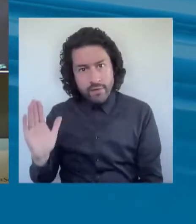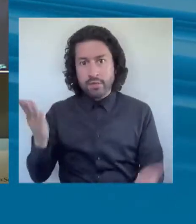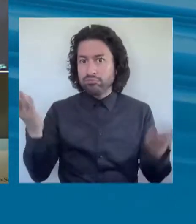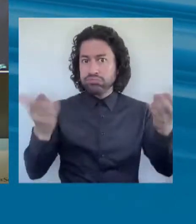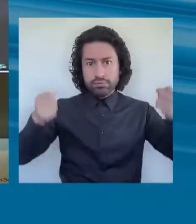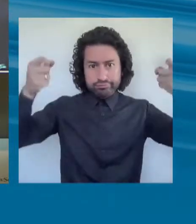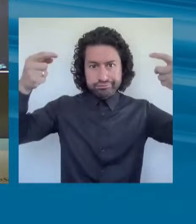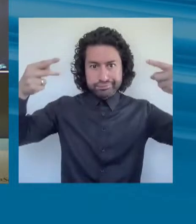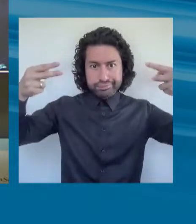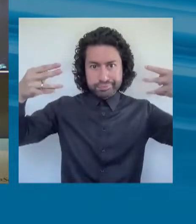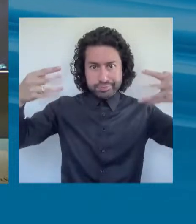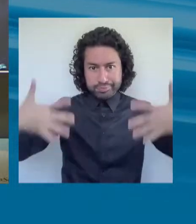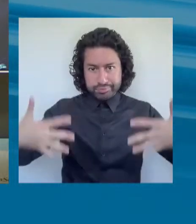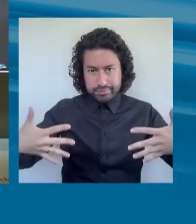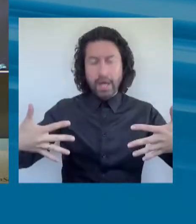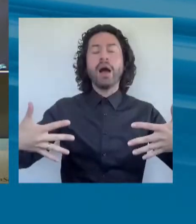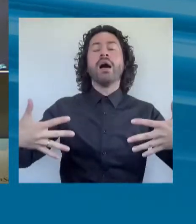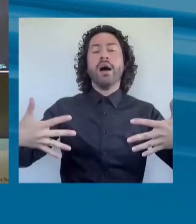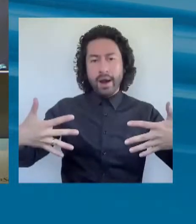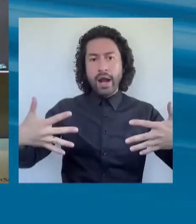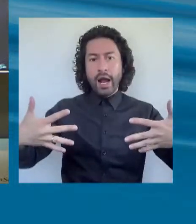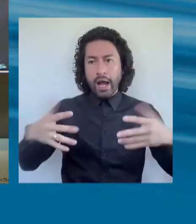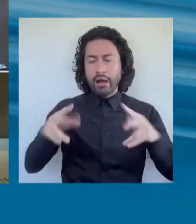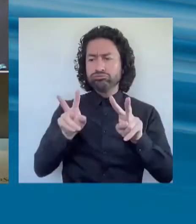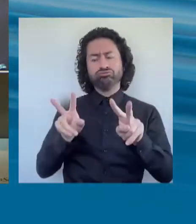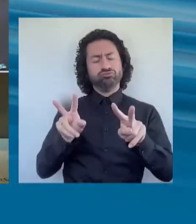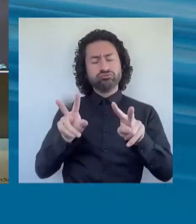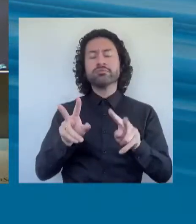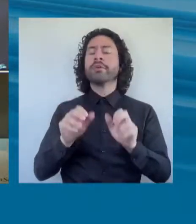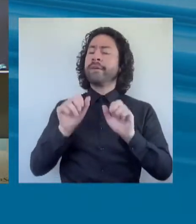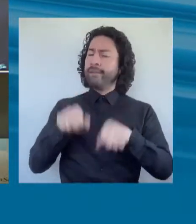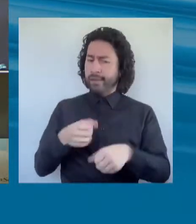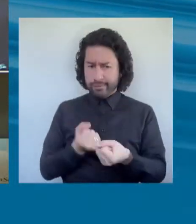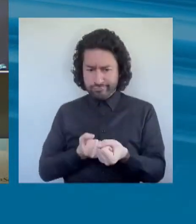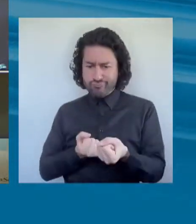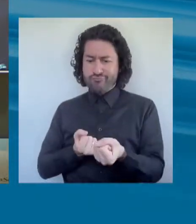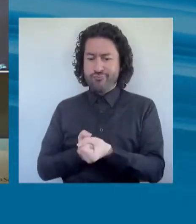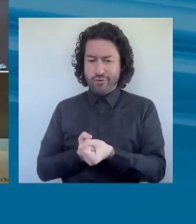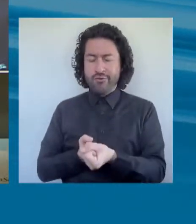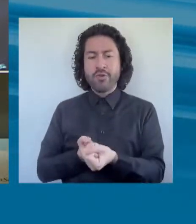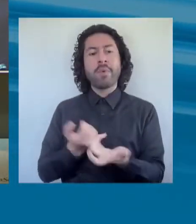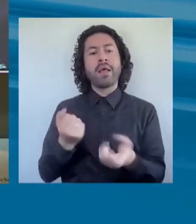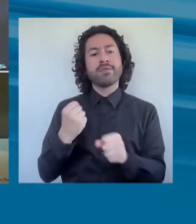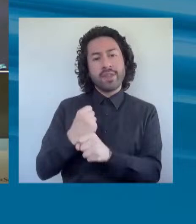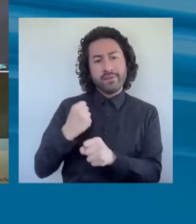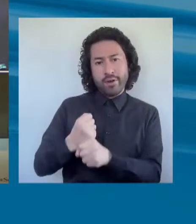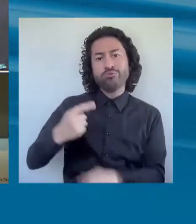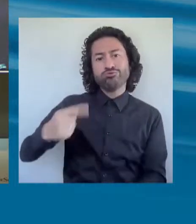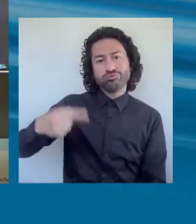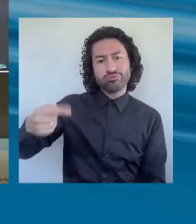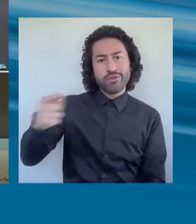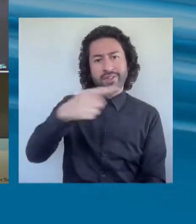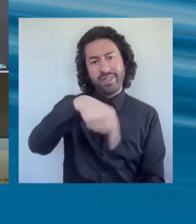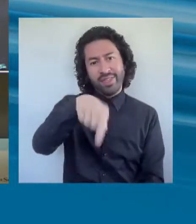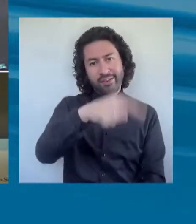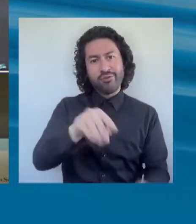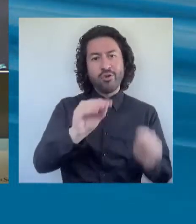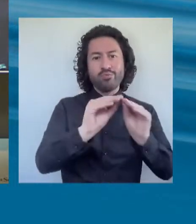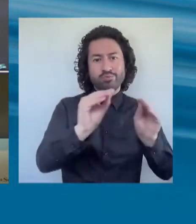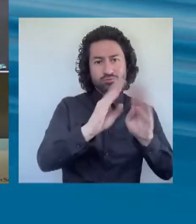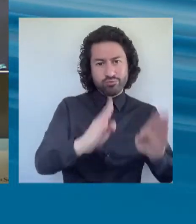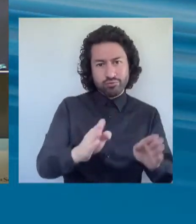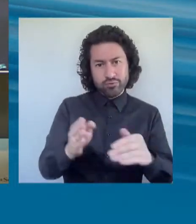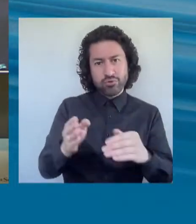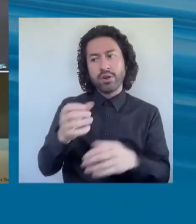students know and what they don't know. And on that basis, develop different mechanisms